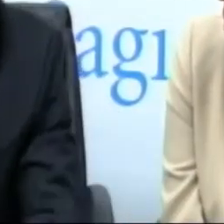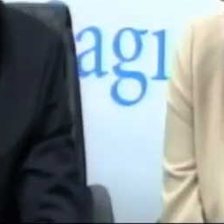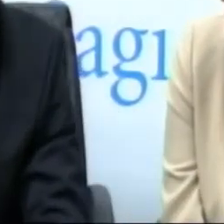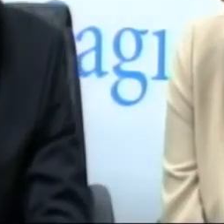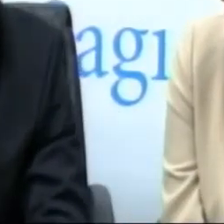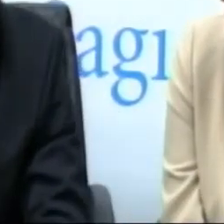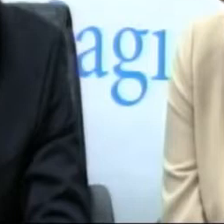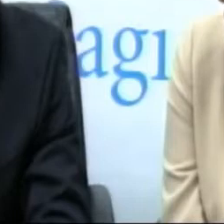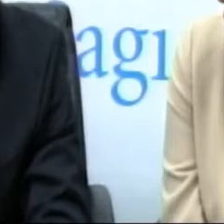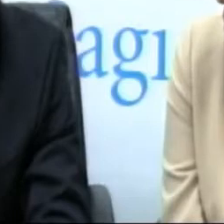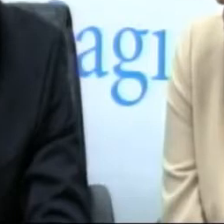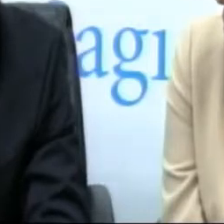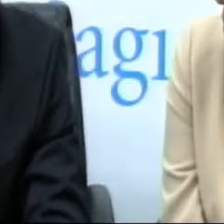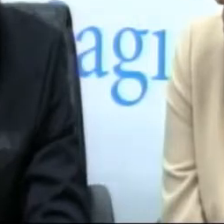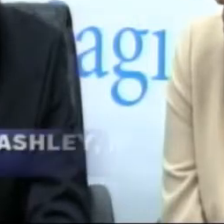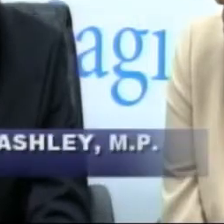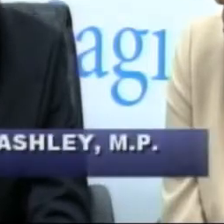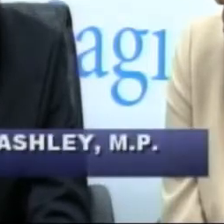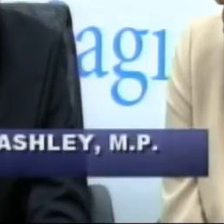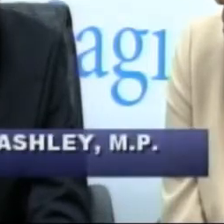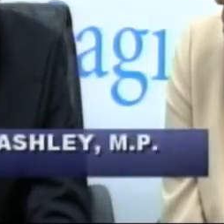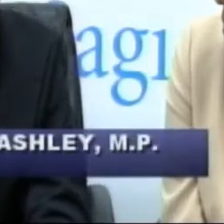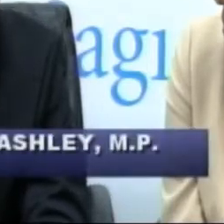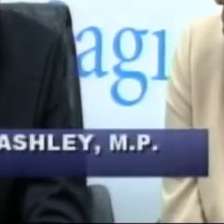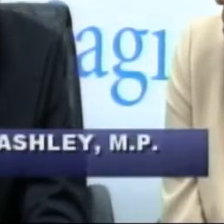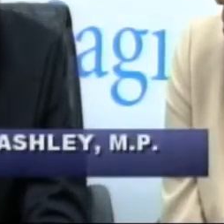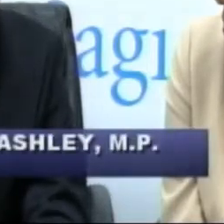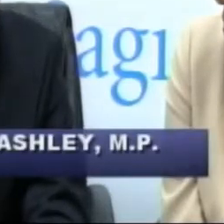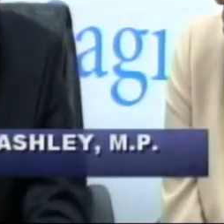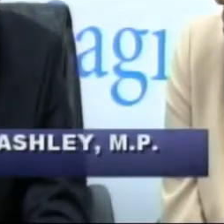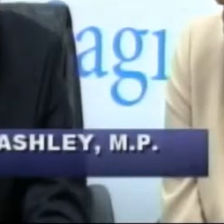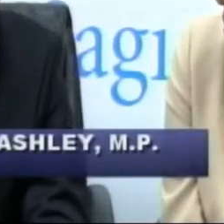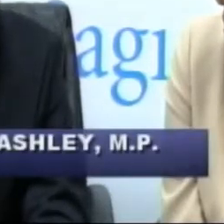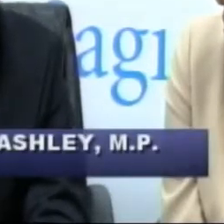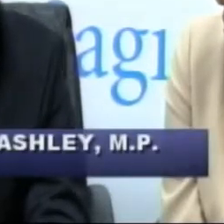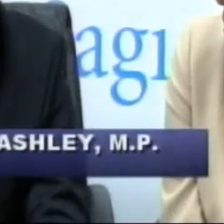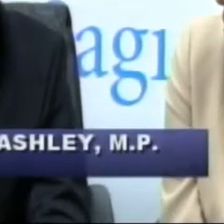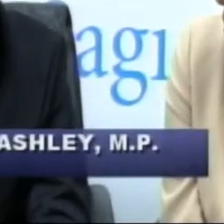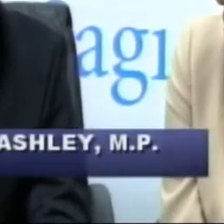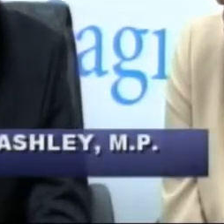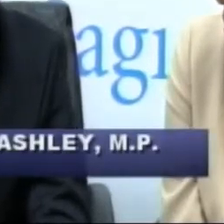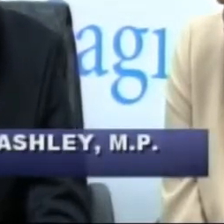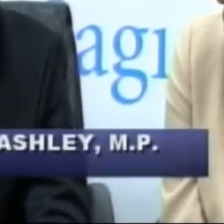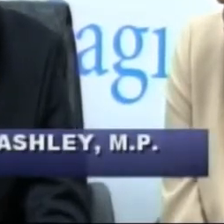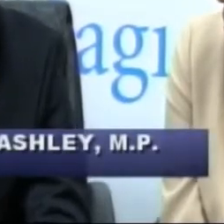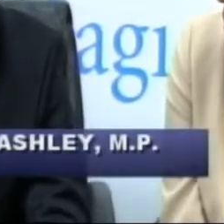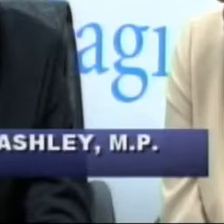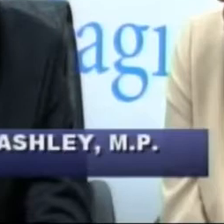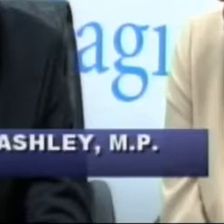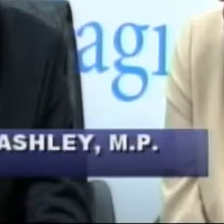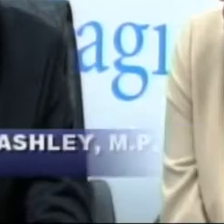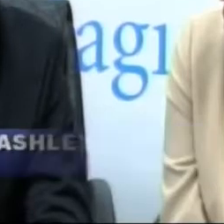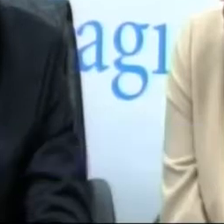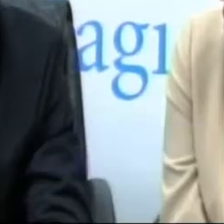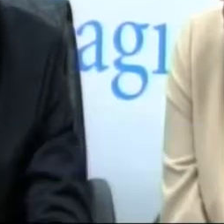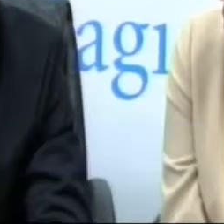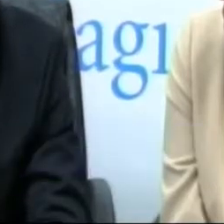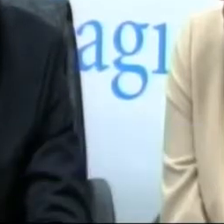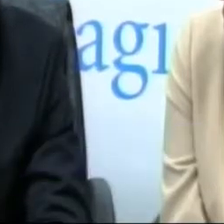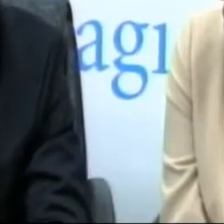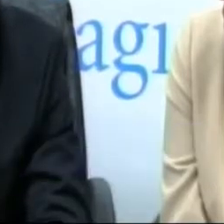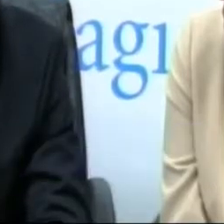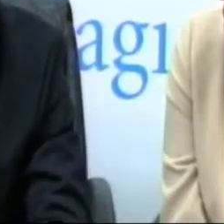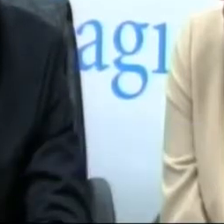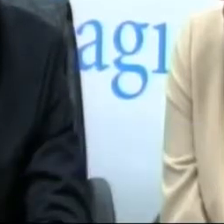anticlimactic, and that is why we have always had a structured program in place for the celebration of independence, and we would have